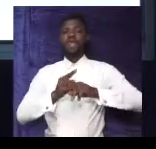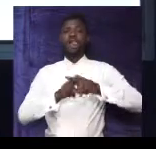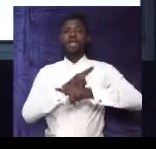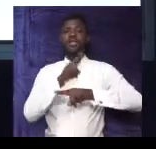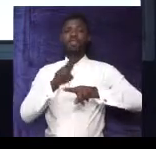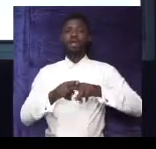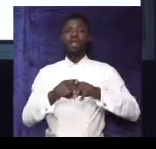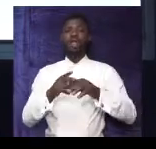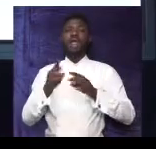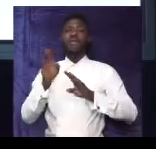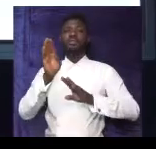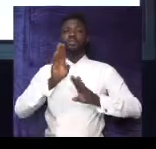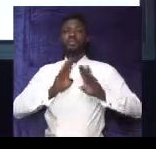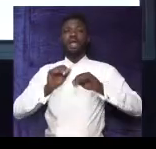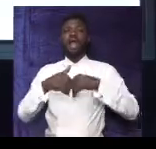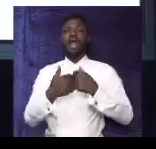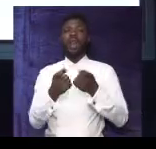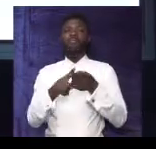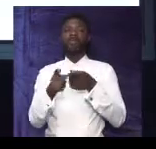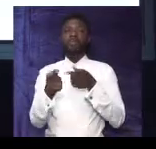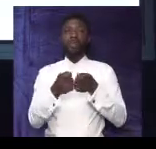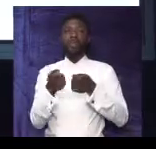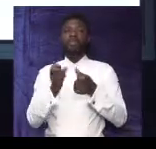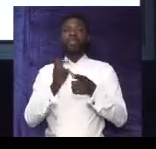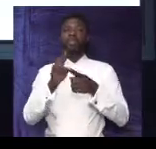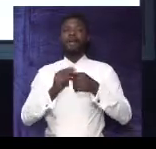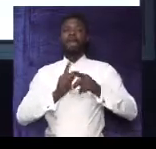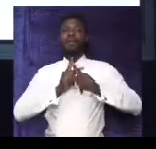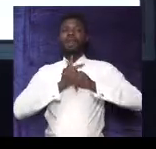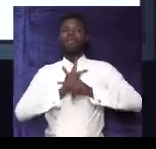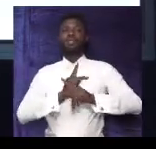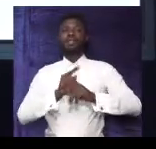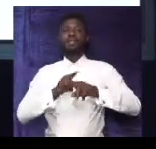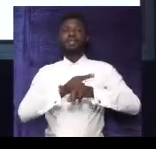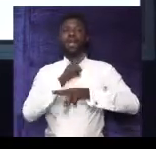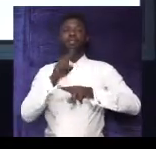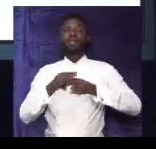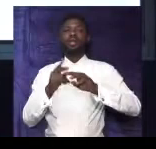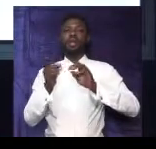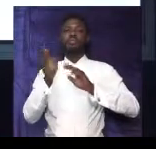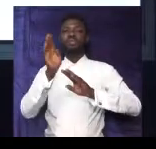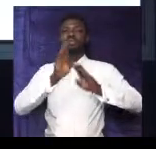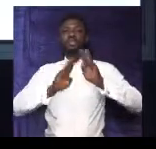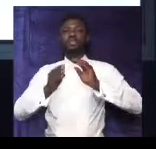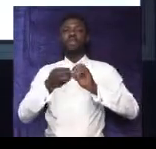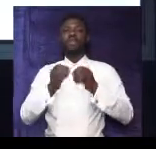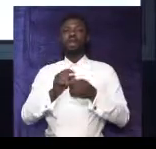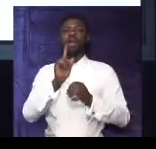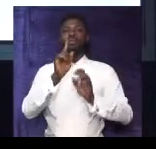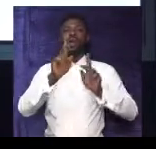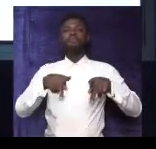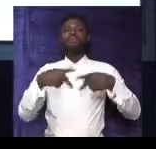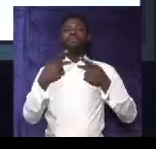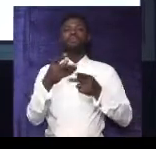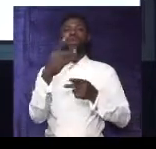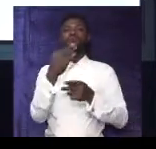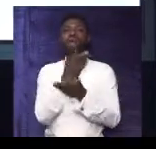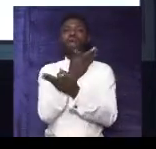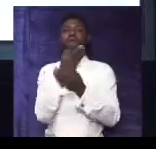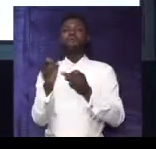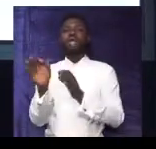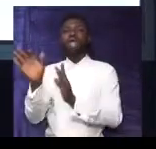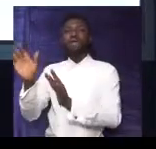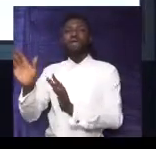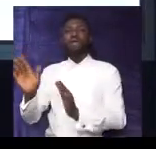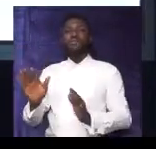natural disasters. How to control or prevent natural disasters. 1. Provision of free